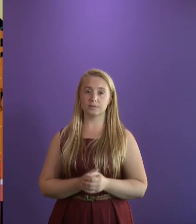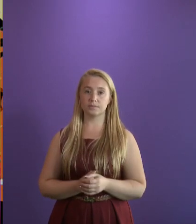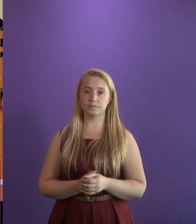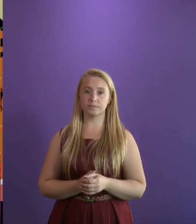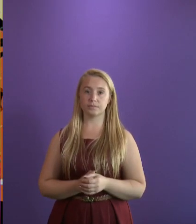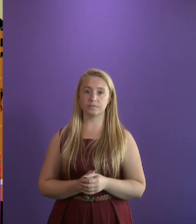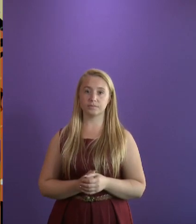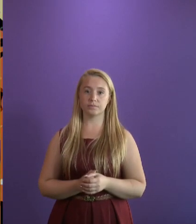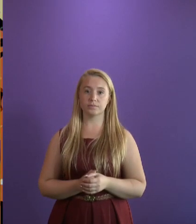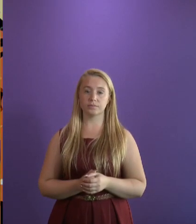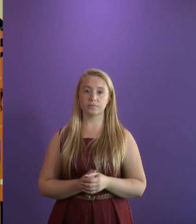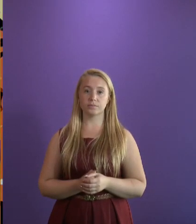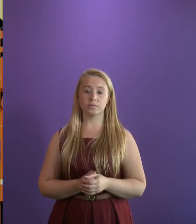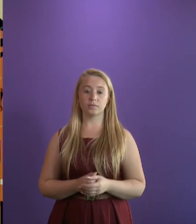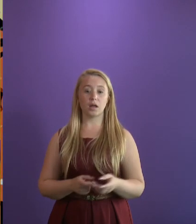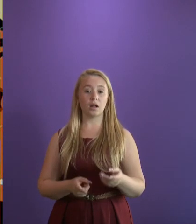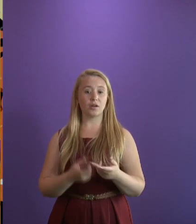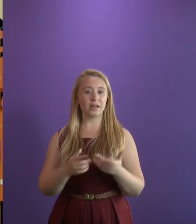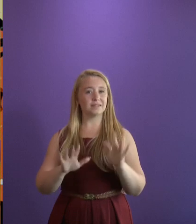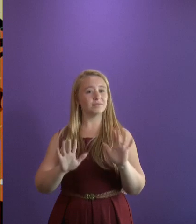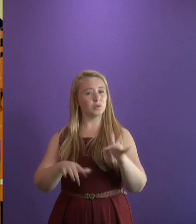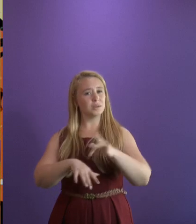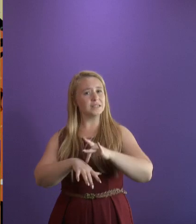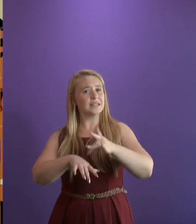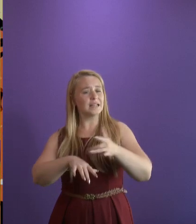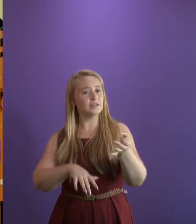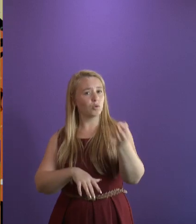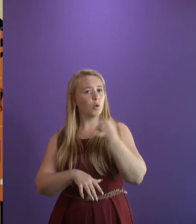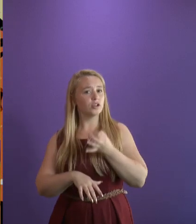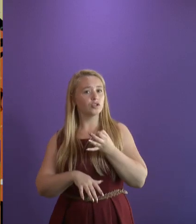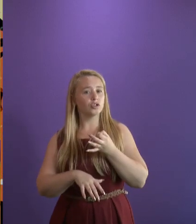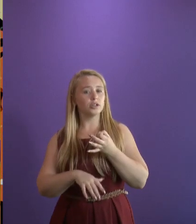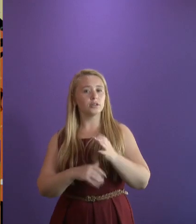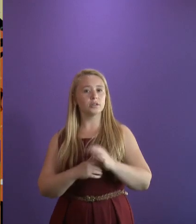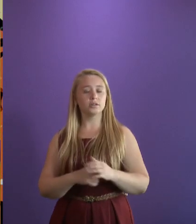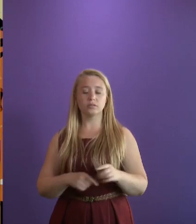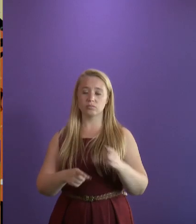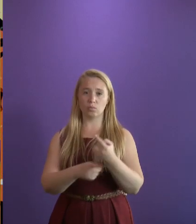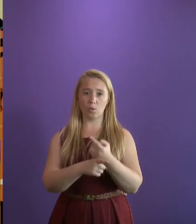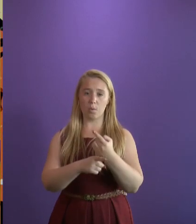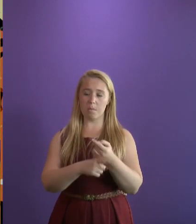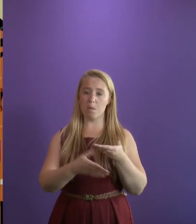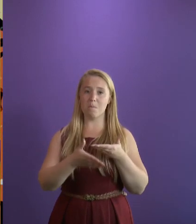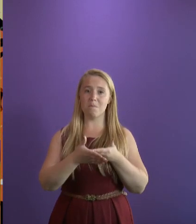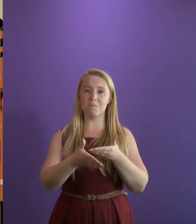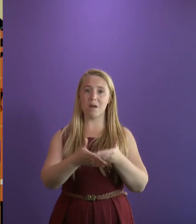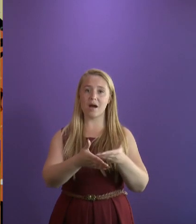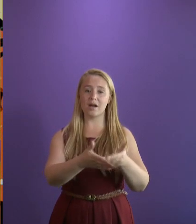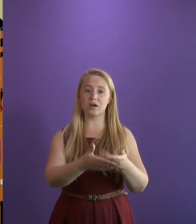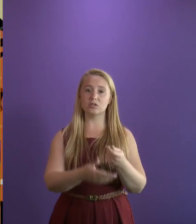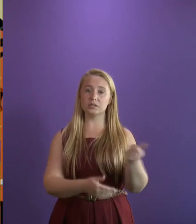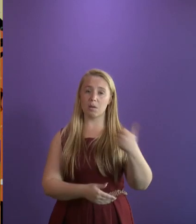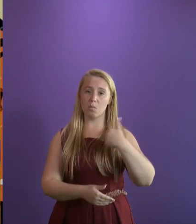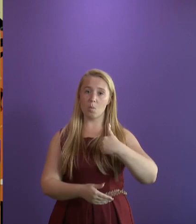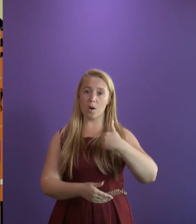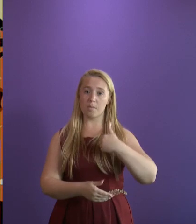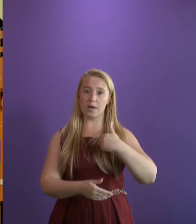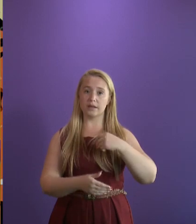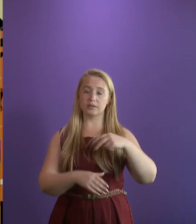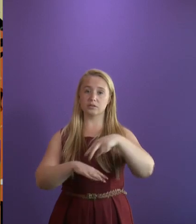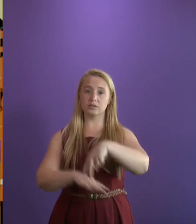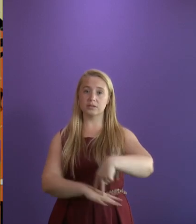I've got another fairly sensitive one that's come in about barriers to some women standing